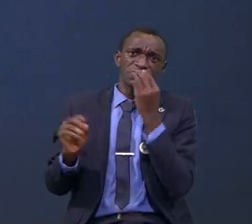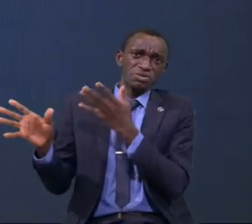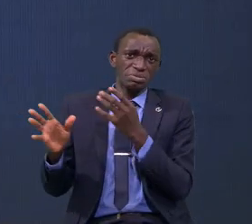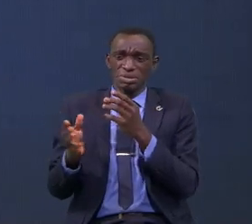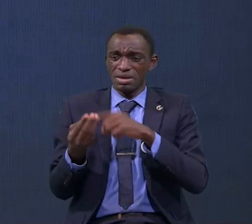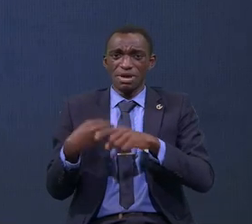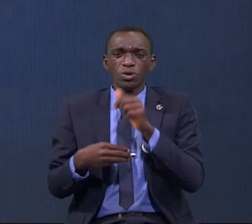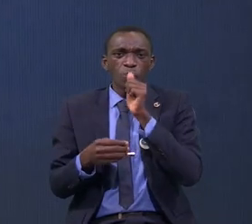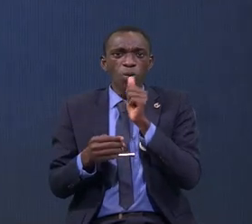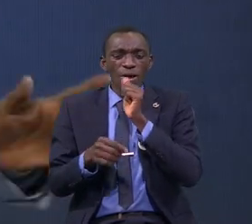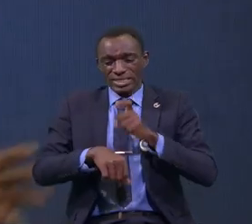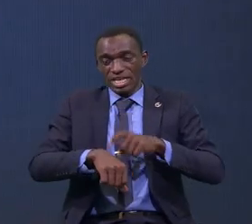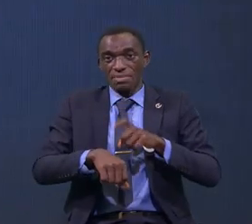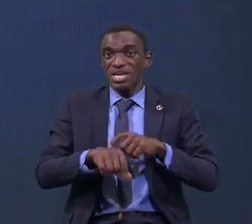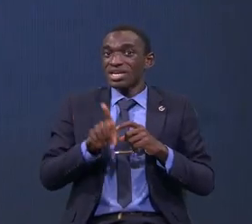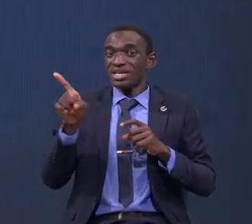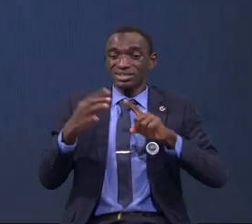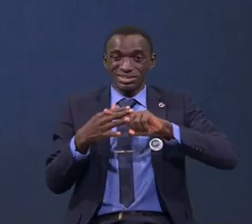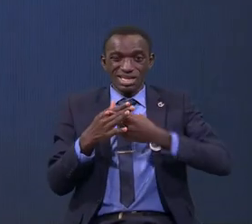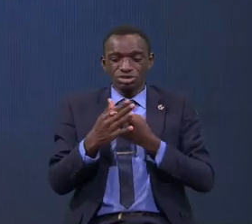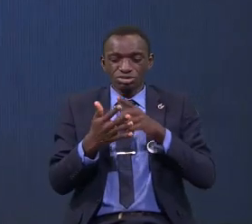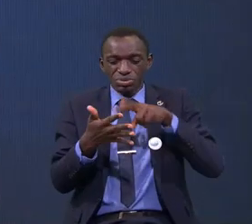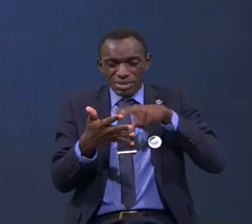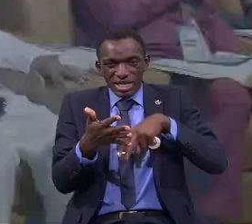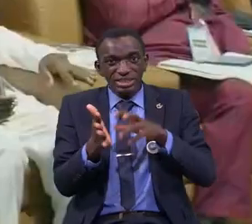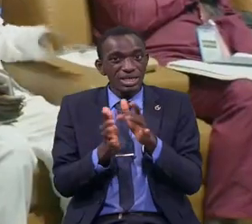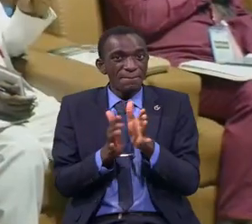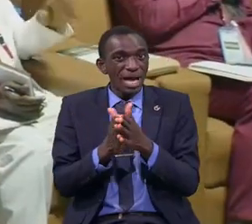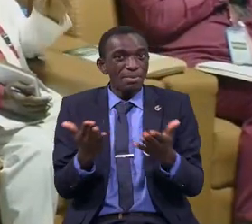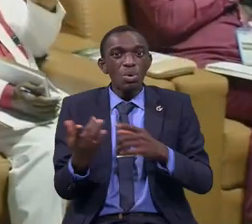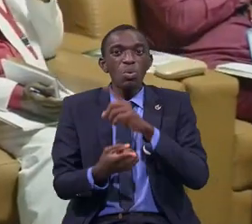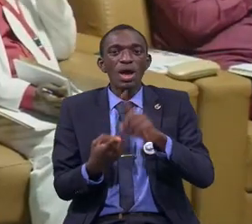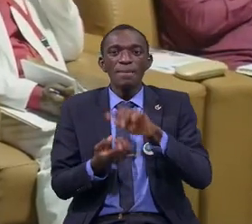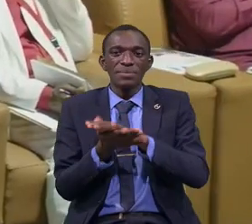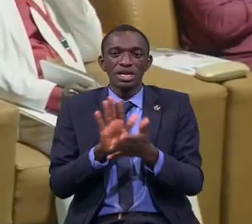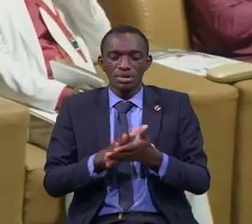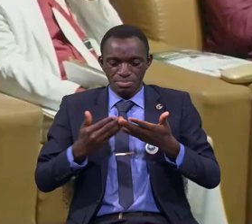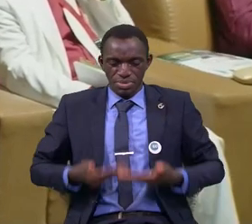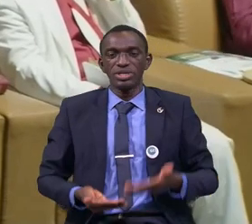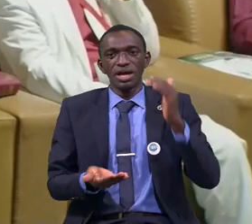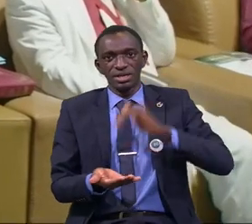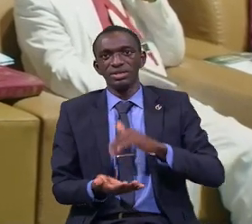that started reading the Bible when I was born again.